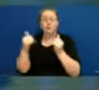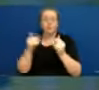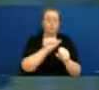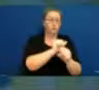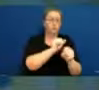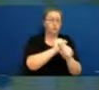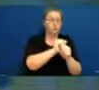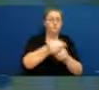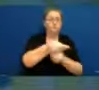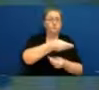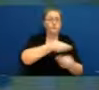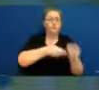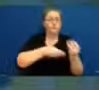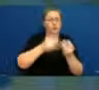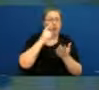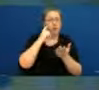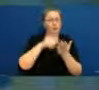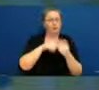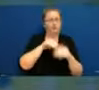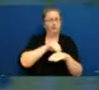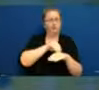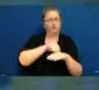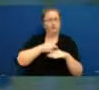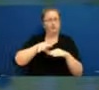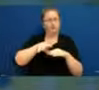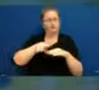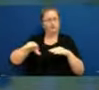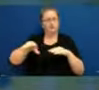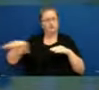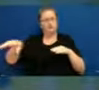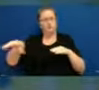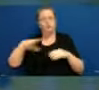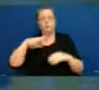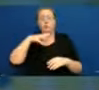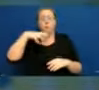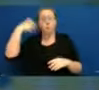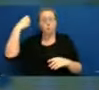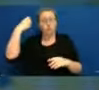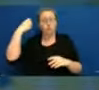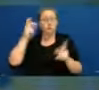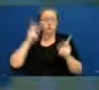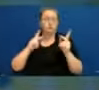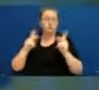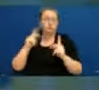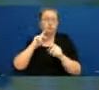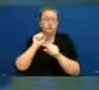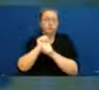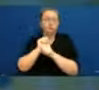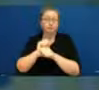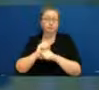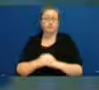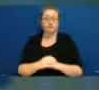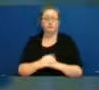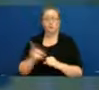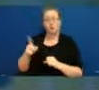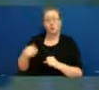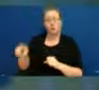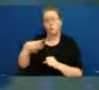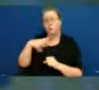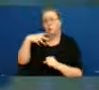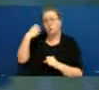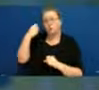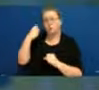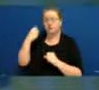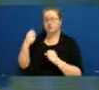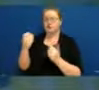work interactions. And what we're seeing now is spillover into older age groups where people are more vulnerable. And